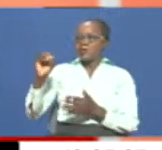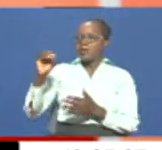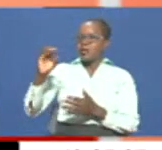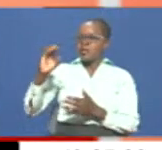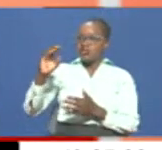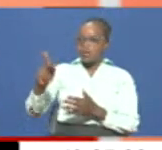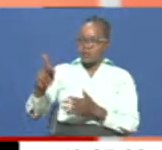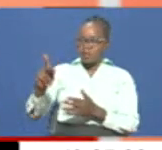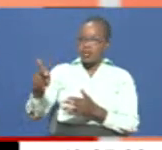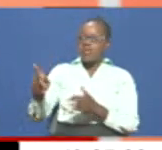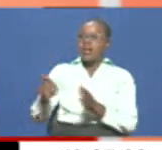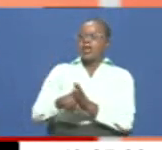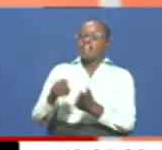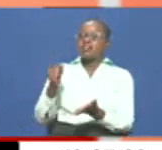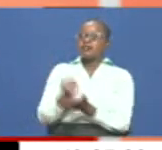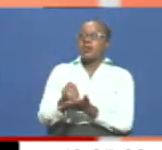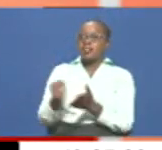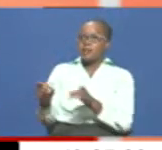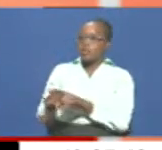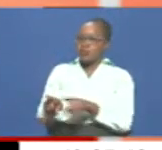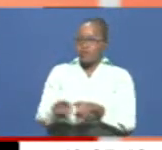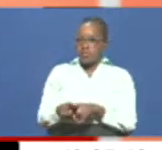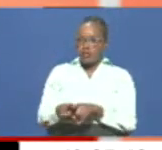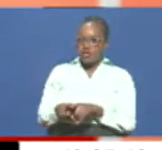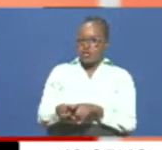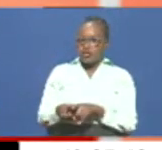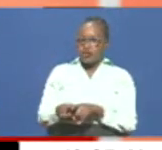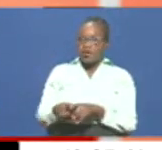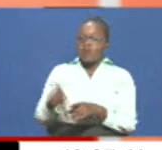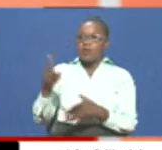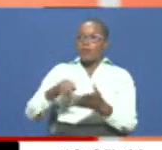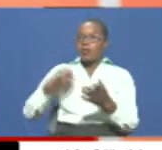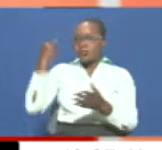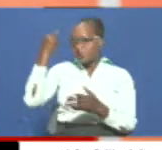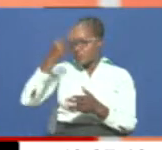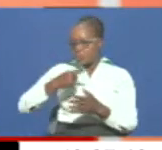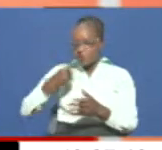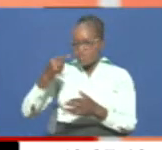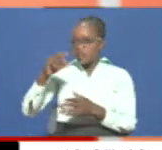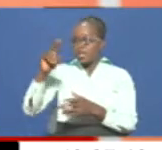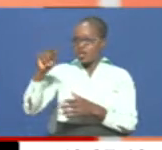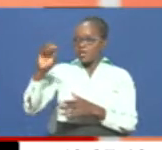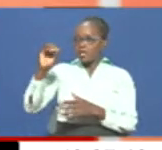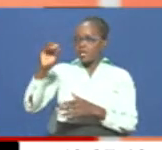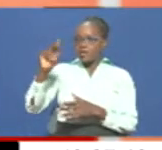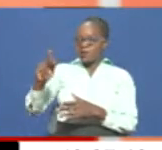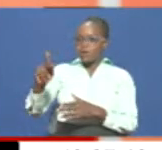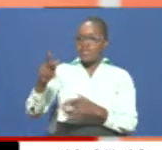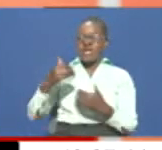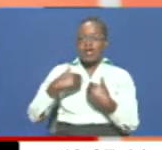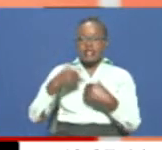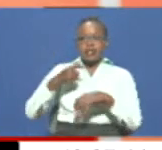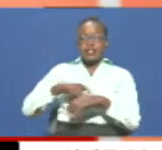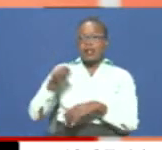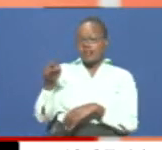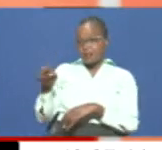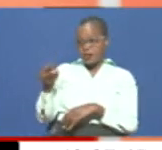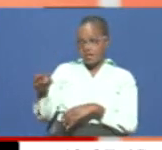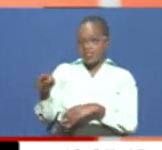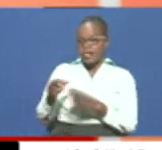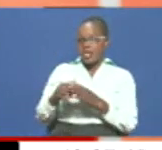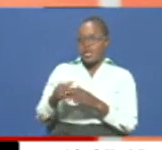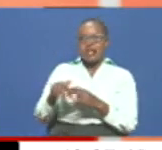brand, mm-hmm. in terms of what image the National Olympic Committee obtained at that time. And after a lot